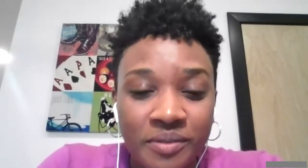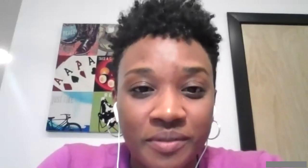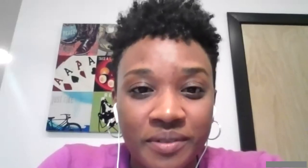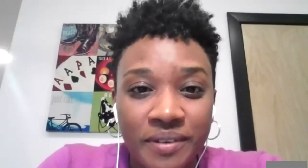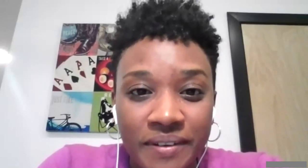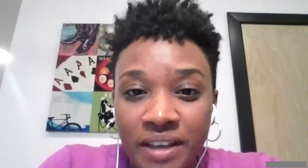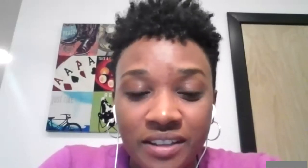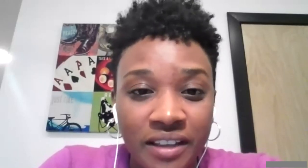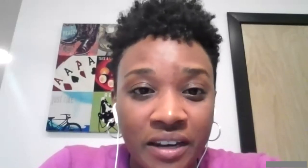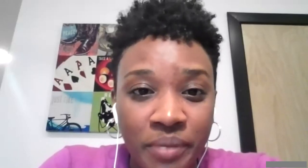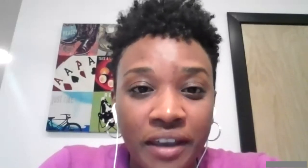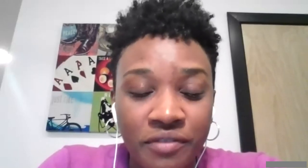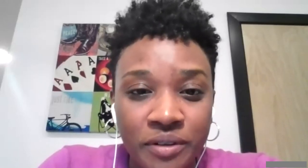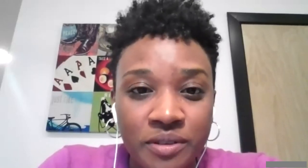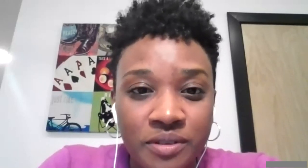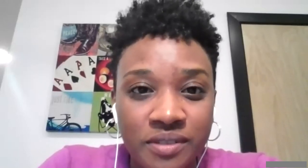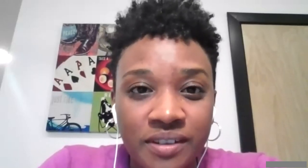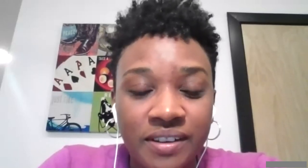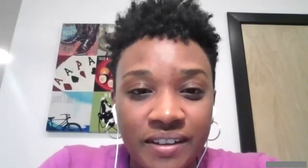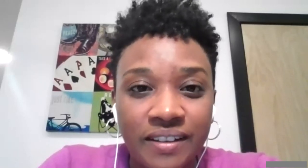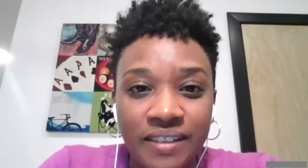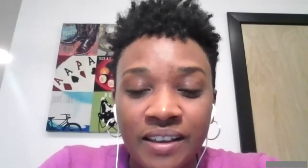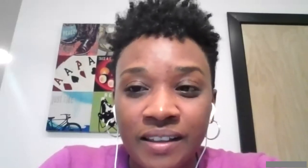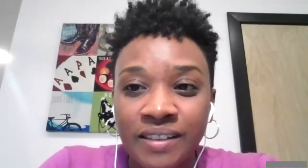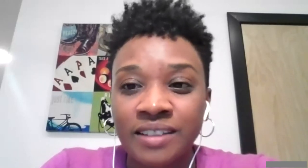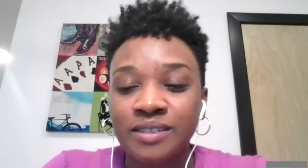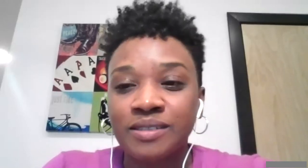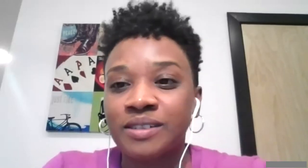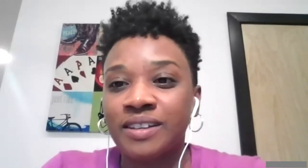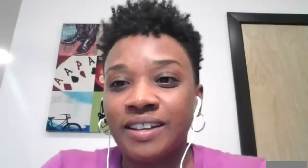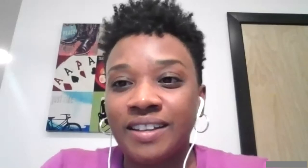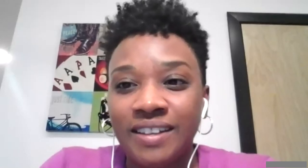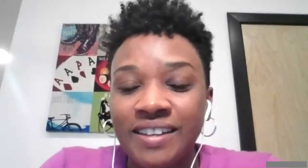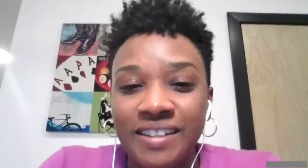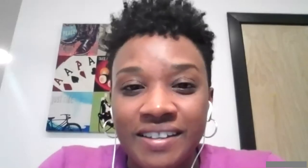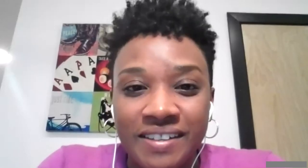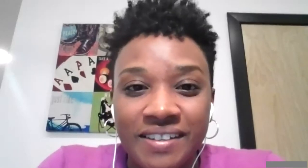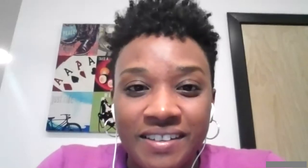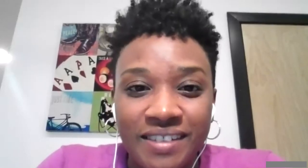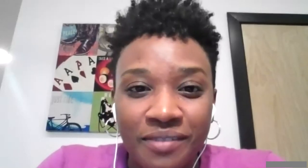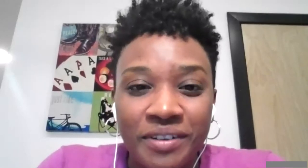to escalating behaviors. I think that's